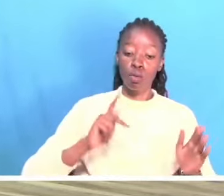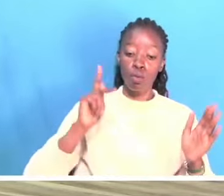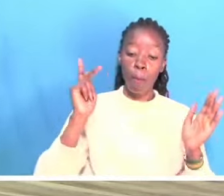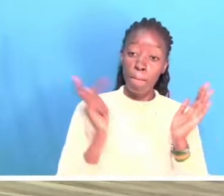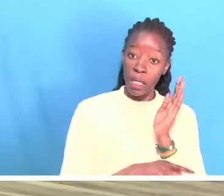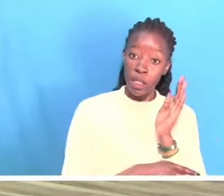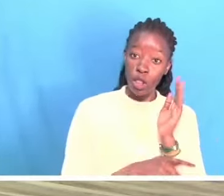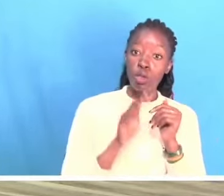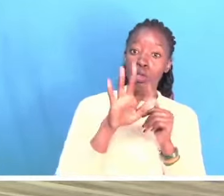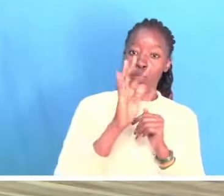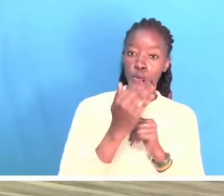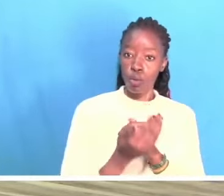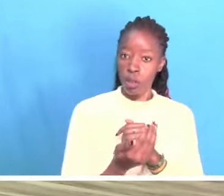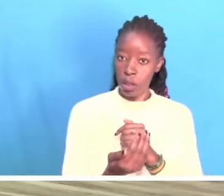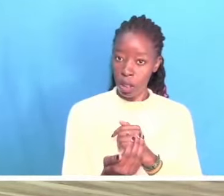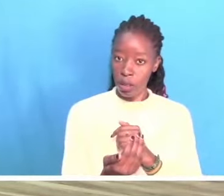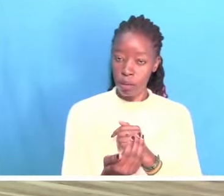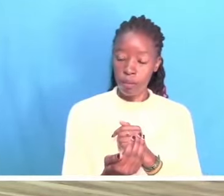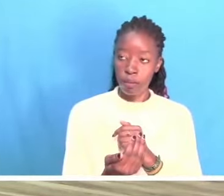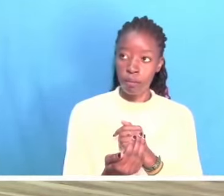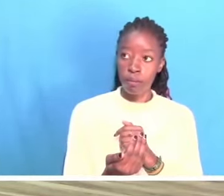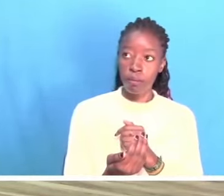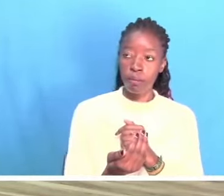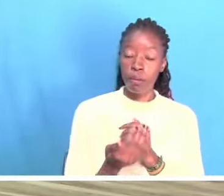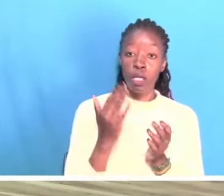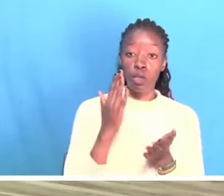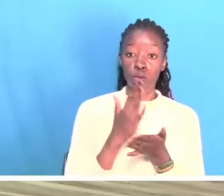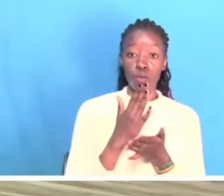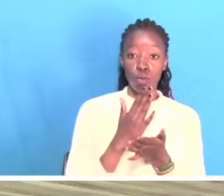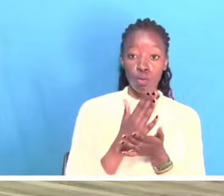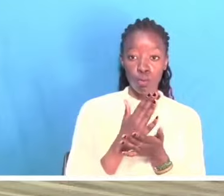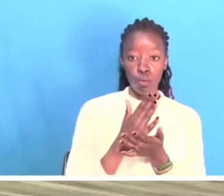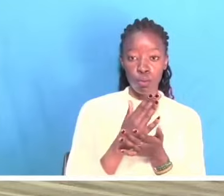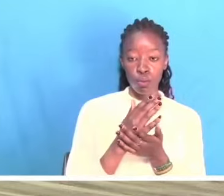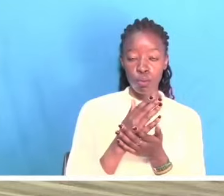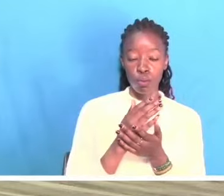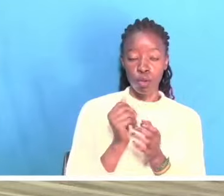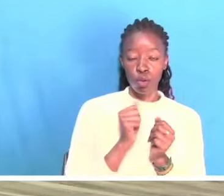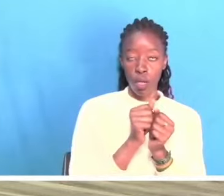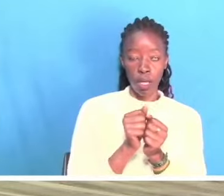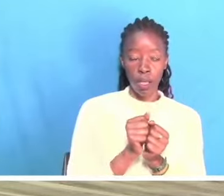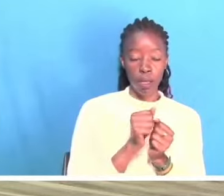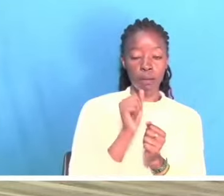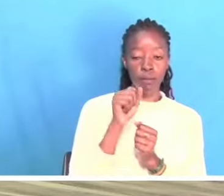it? Hey, isn't it? Tuko pamoja sasa, up to that point.